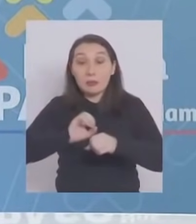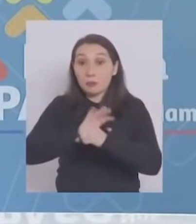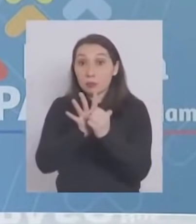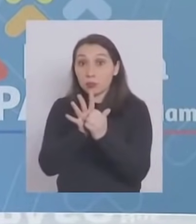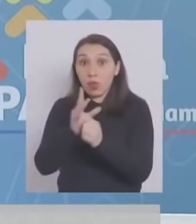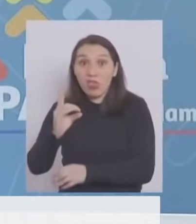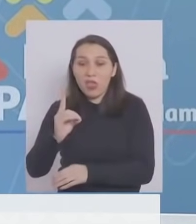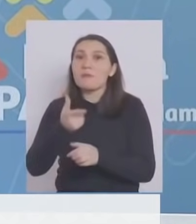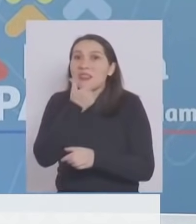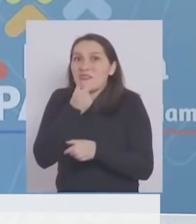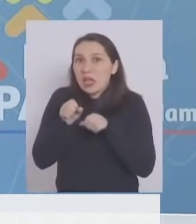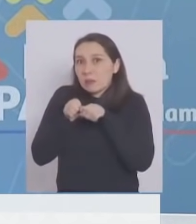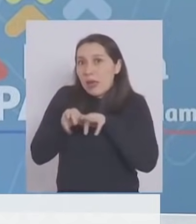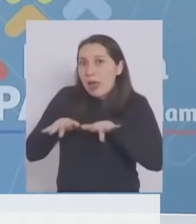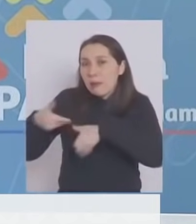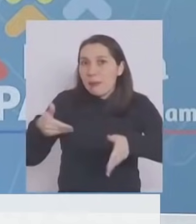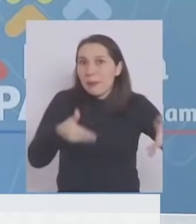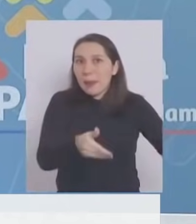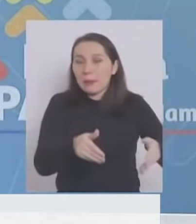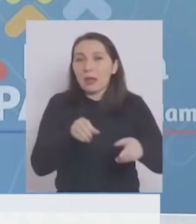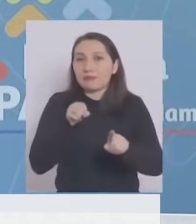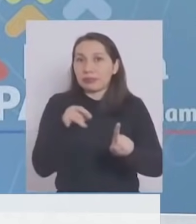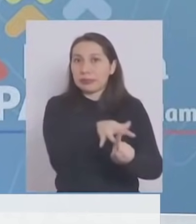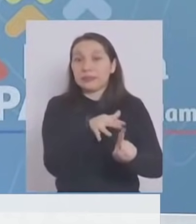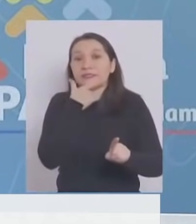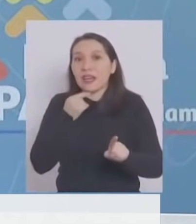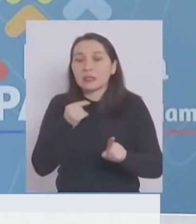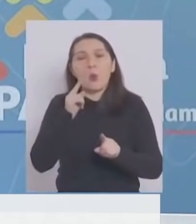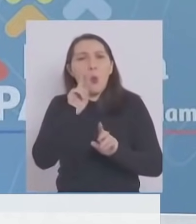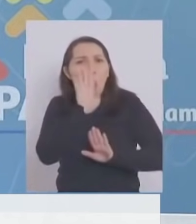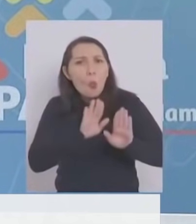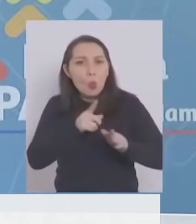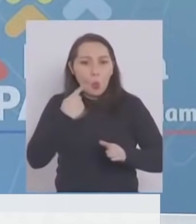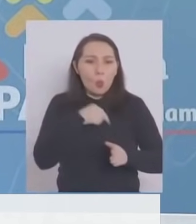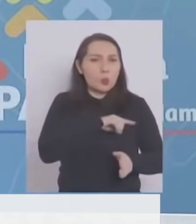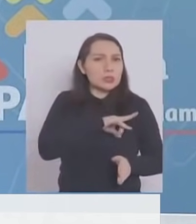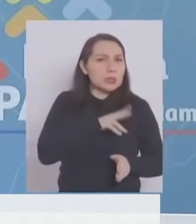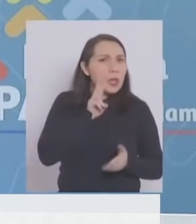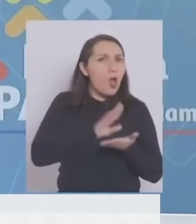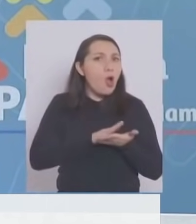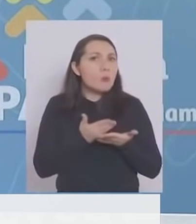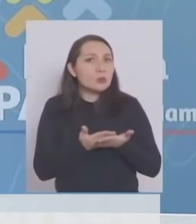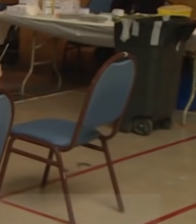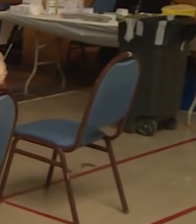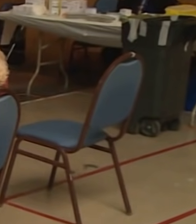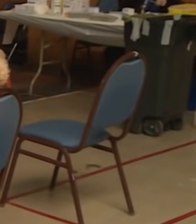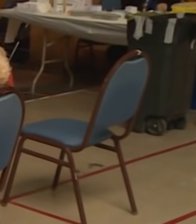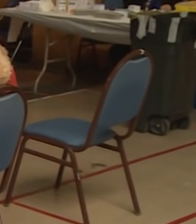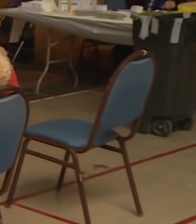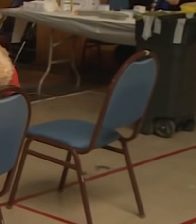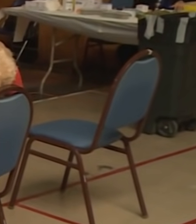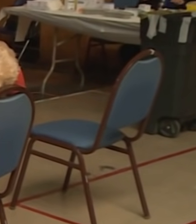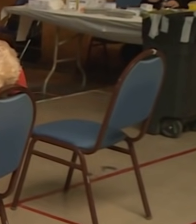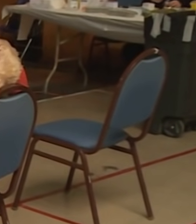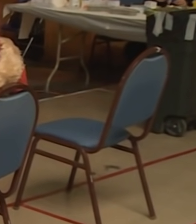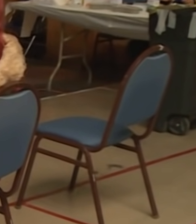We know that this variant is extremely contagious, so we have to be very much on alert to determine how to proceed. On